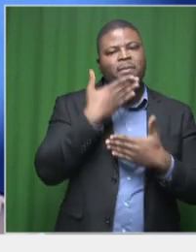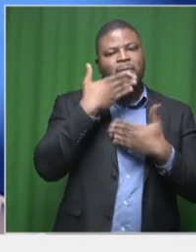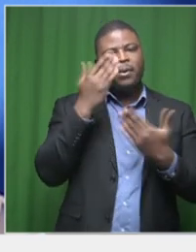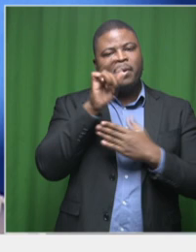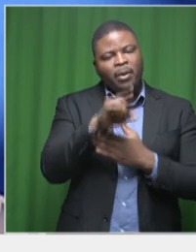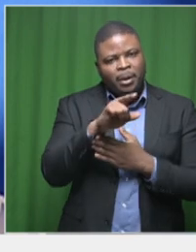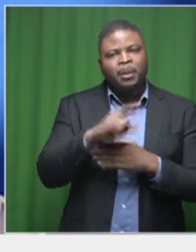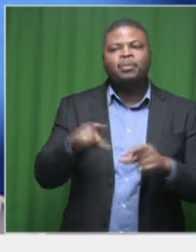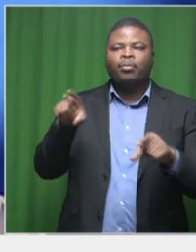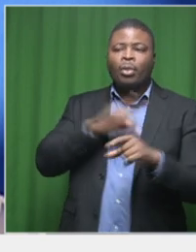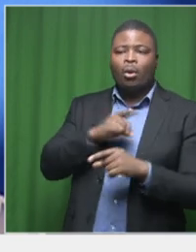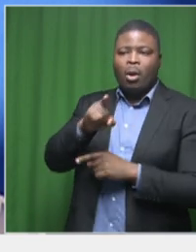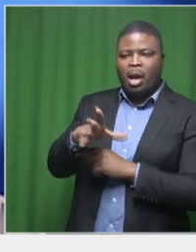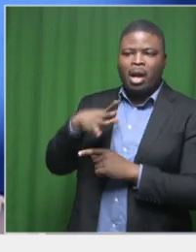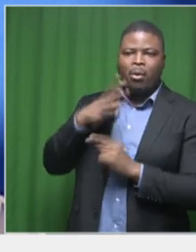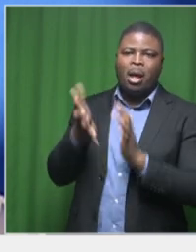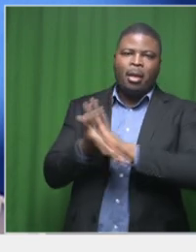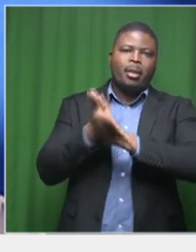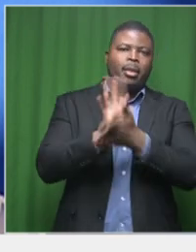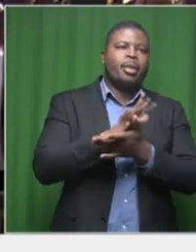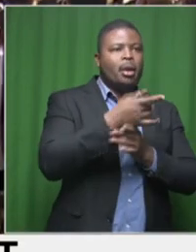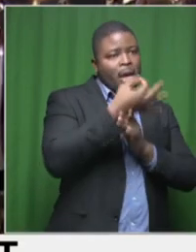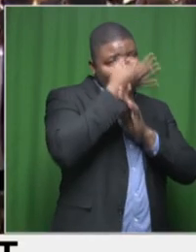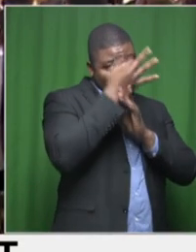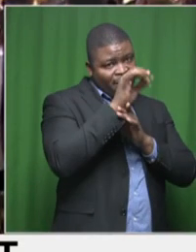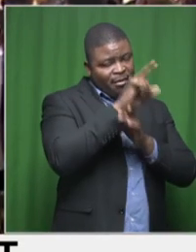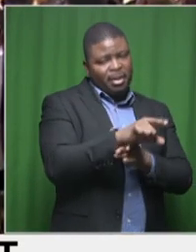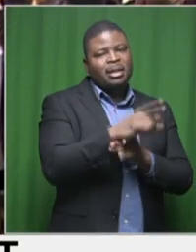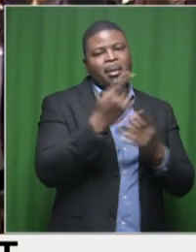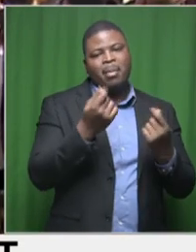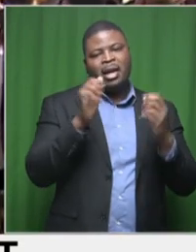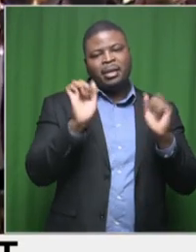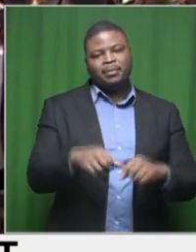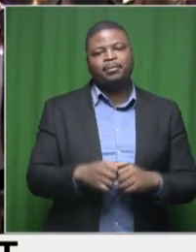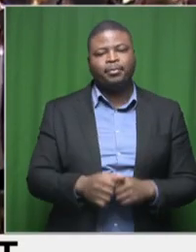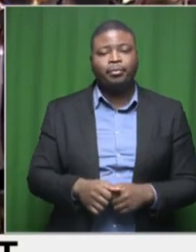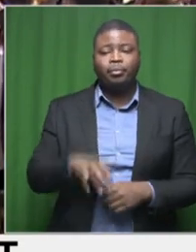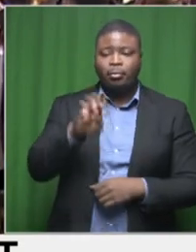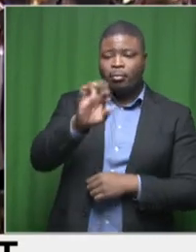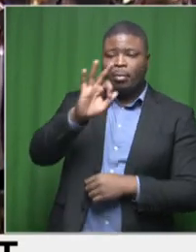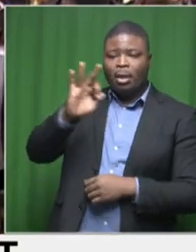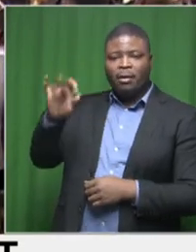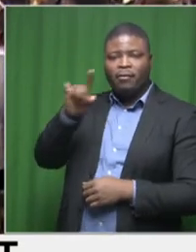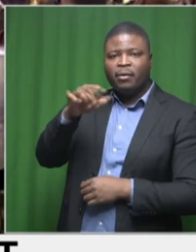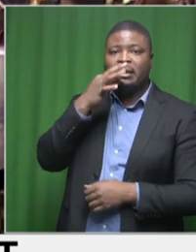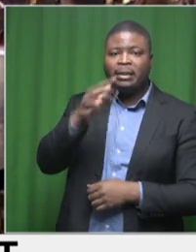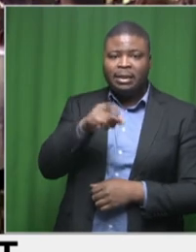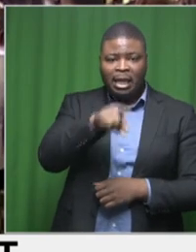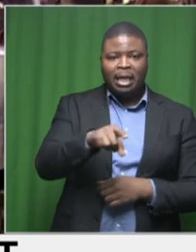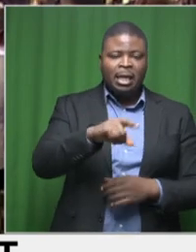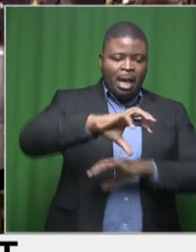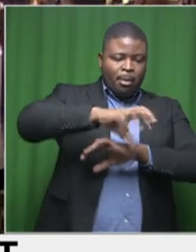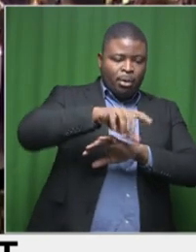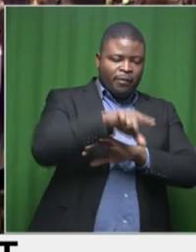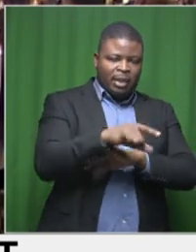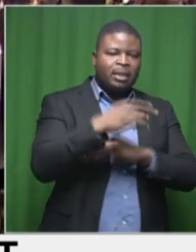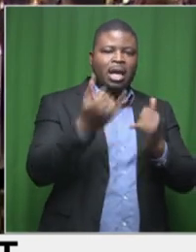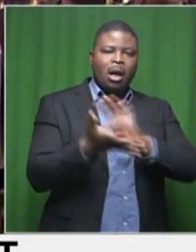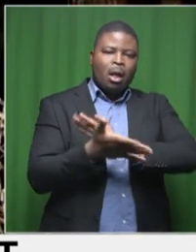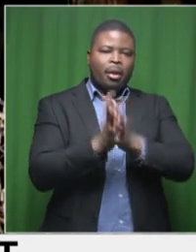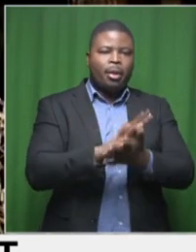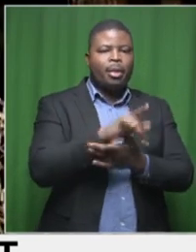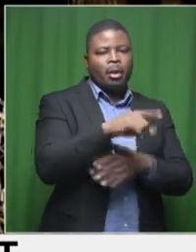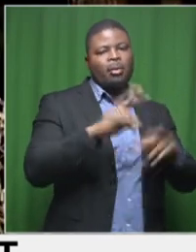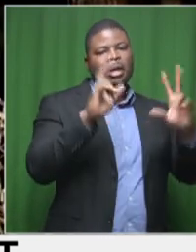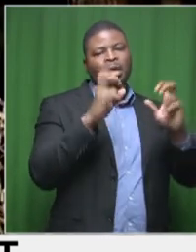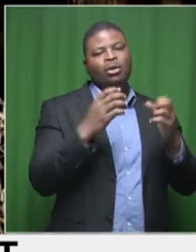plunder provincial government resources. The EFF says the province is already on the brink of collapse in terms of service